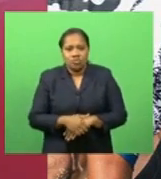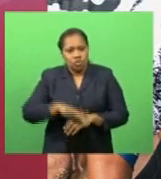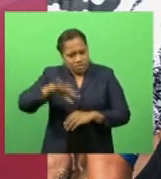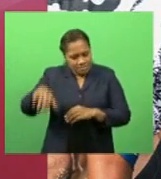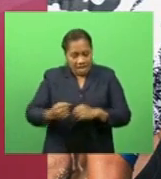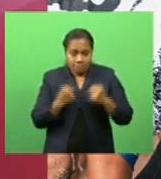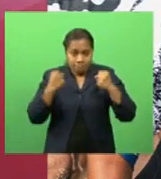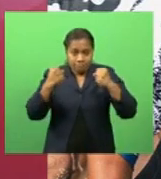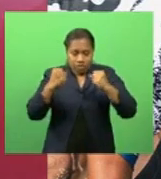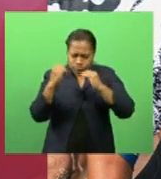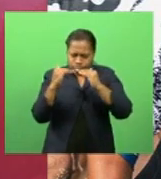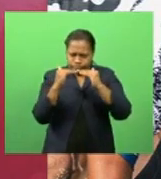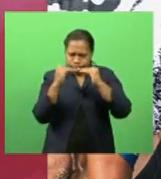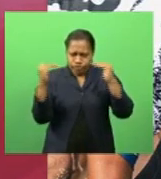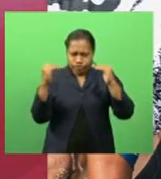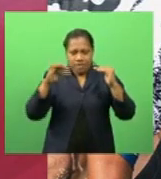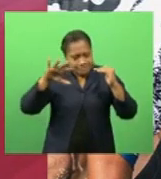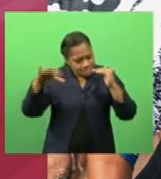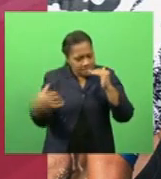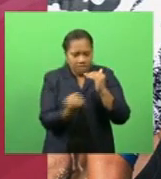standards, and